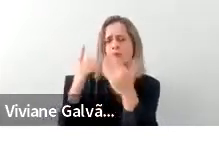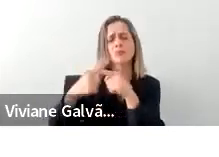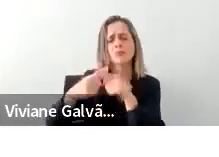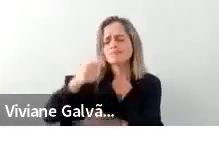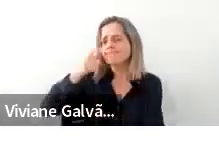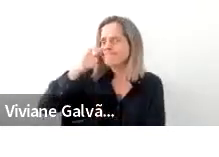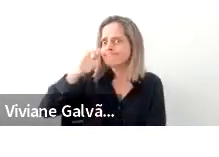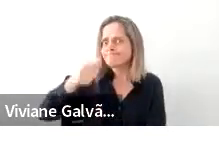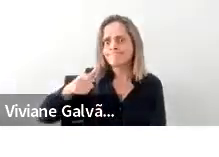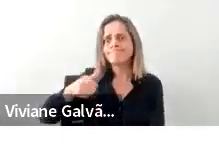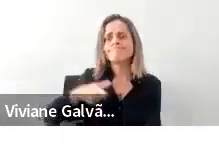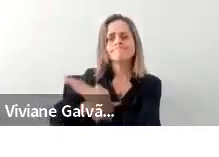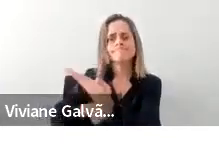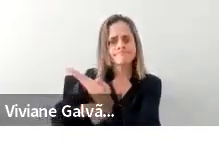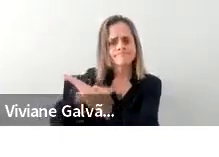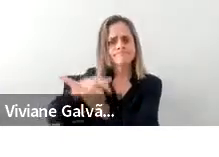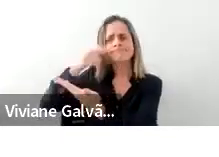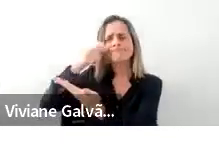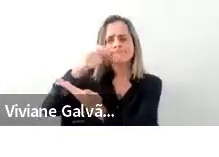This is written in